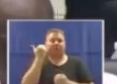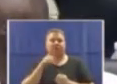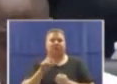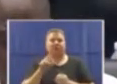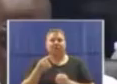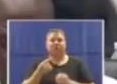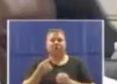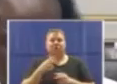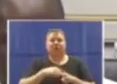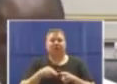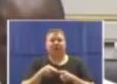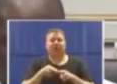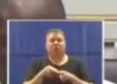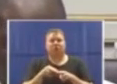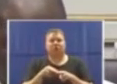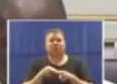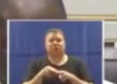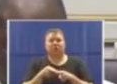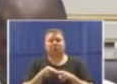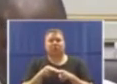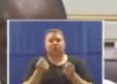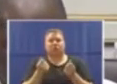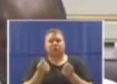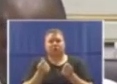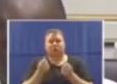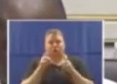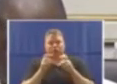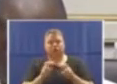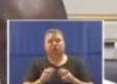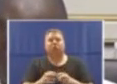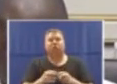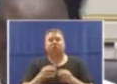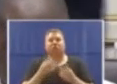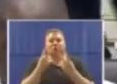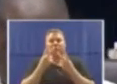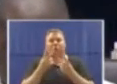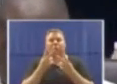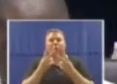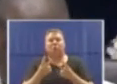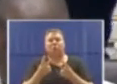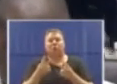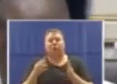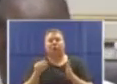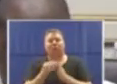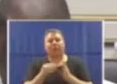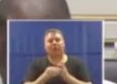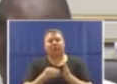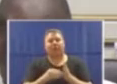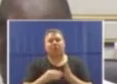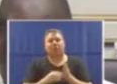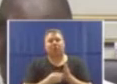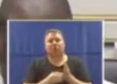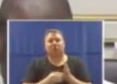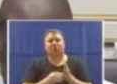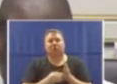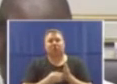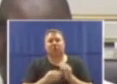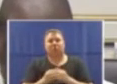That team is looking at the implementation of this area to the extent that